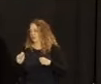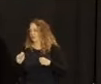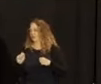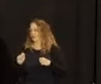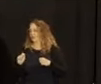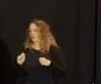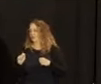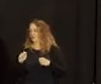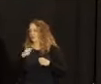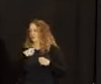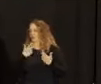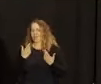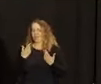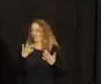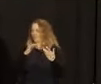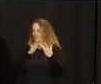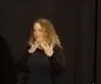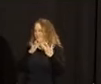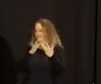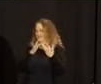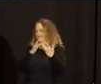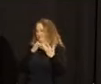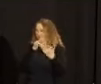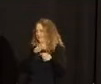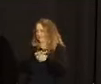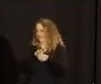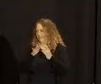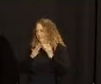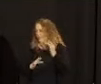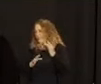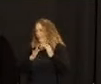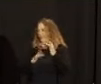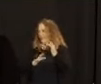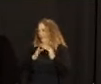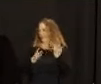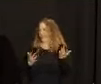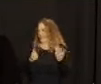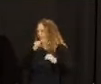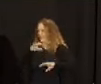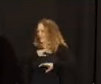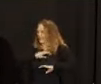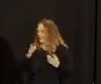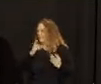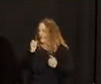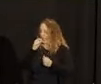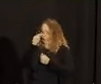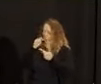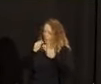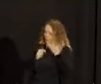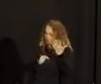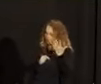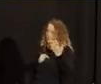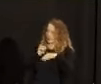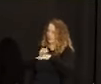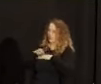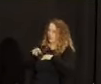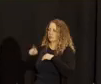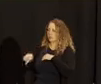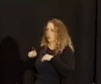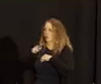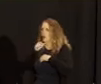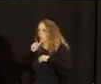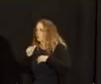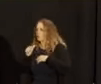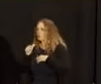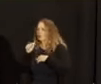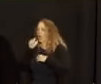have regular access to the internet. Like, all of these things contribute to that nexus of who's not at the table and who's not being